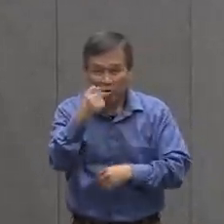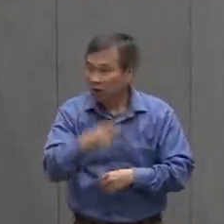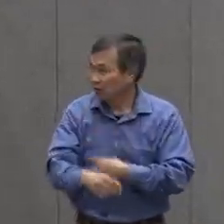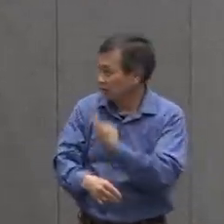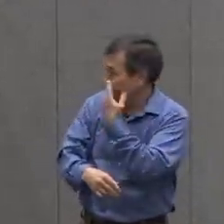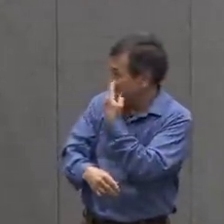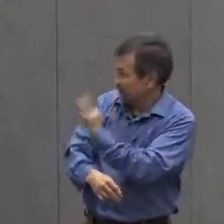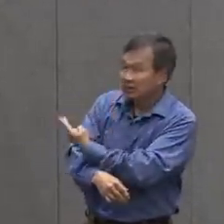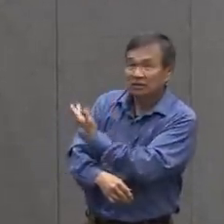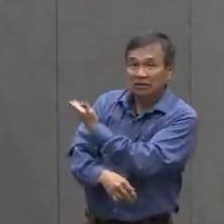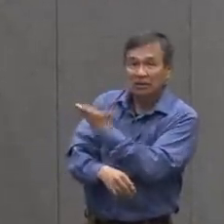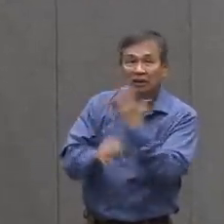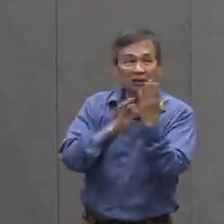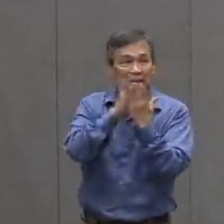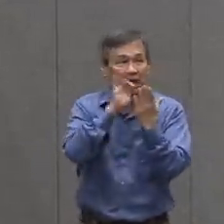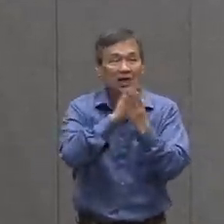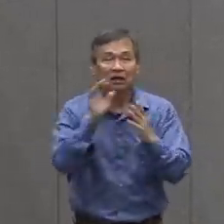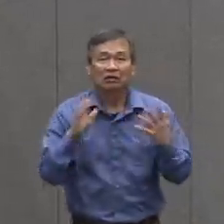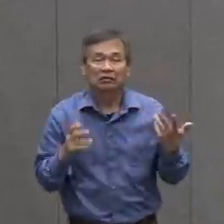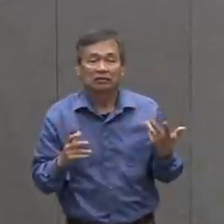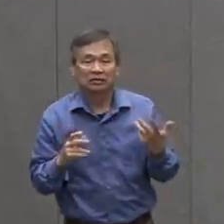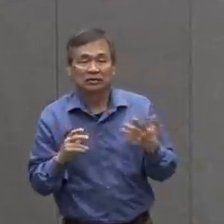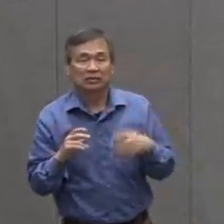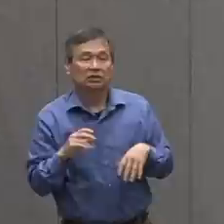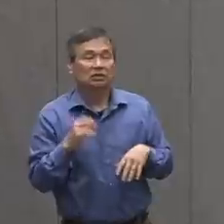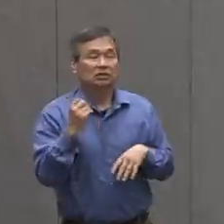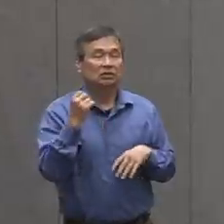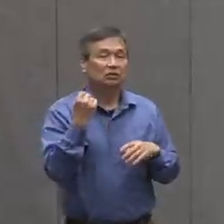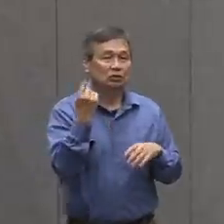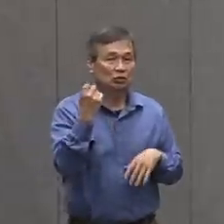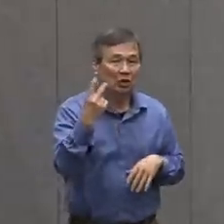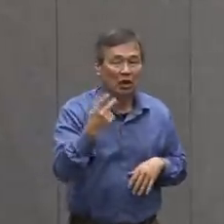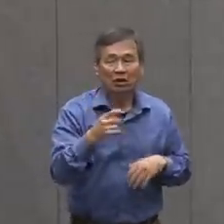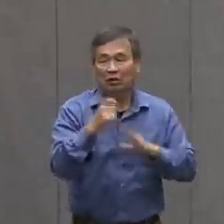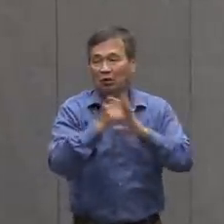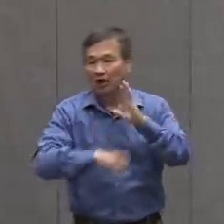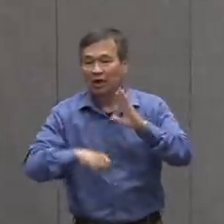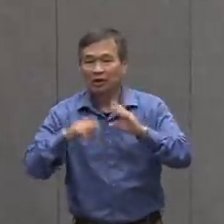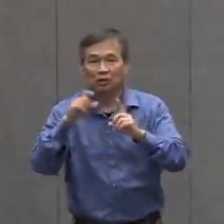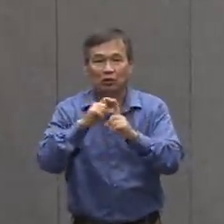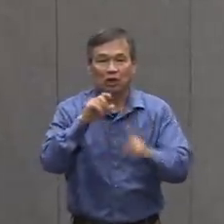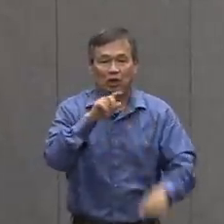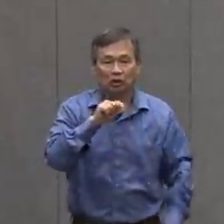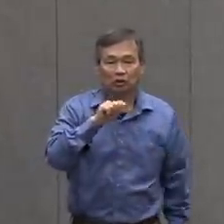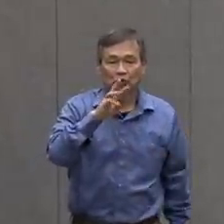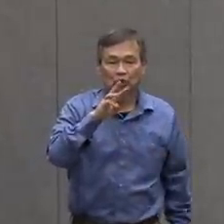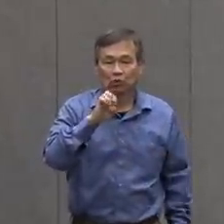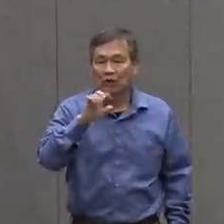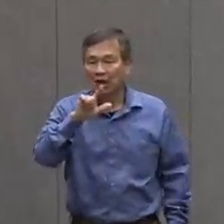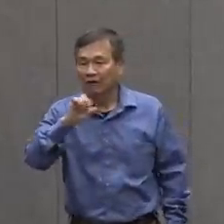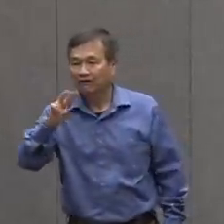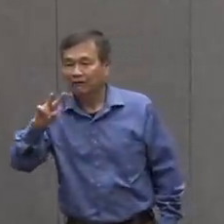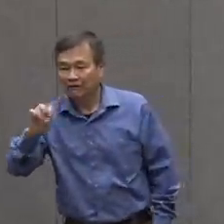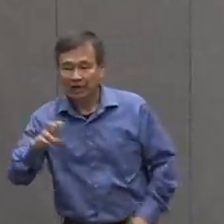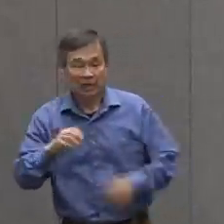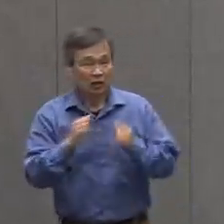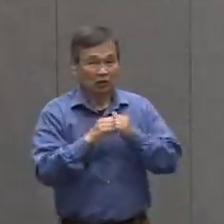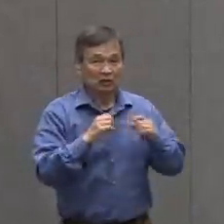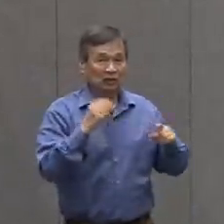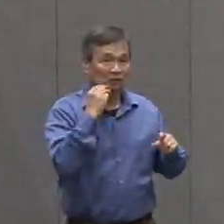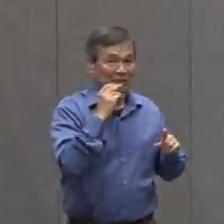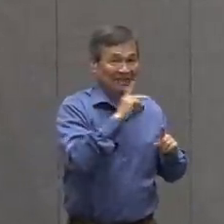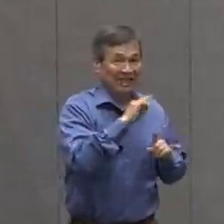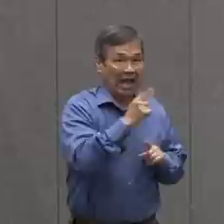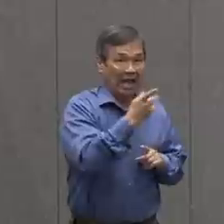We practiced counting, skip counting to 12, and writing the word 12. With Miss Kathy, we learned a